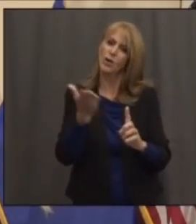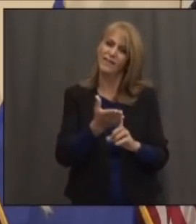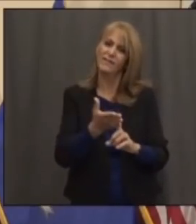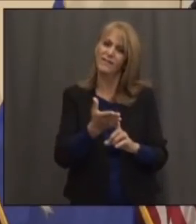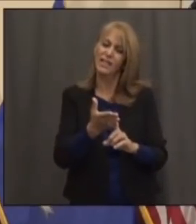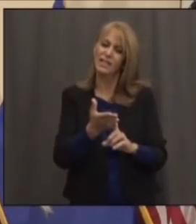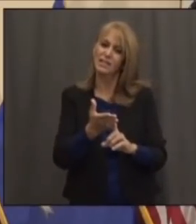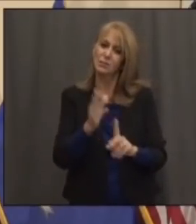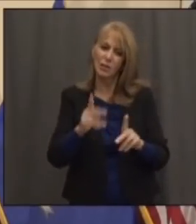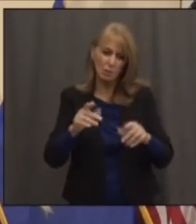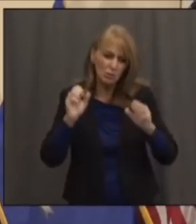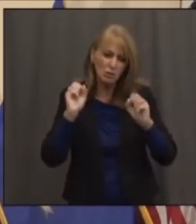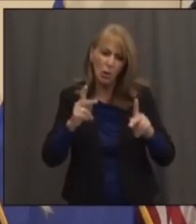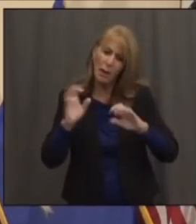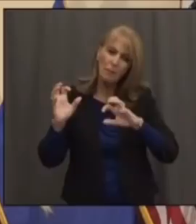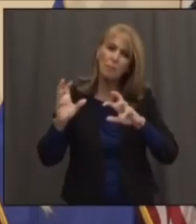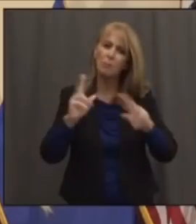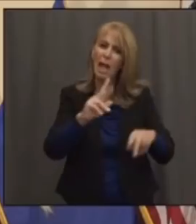comfortable going back to normal?